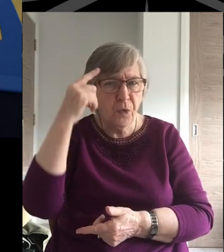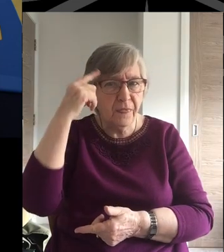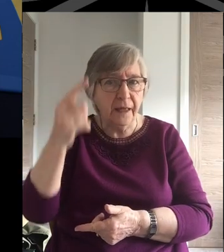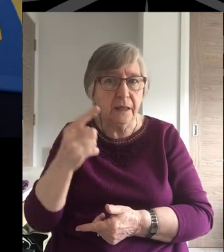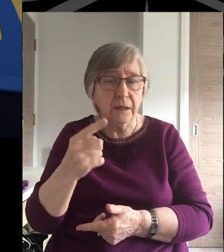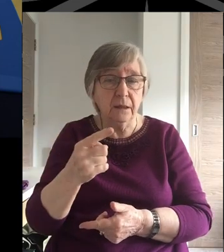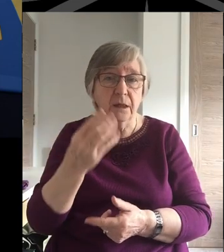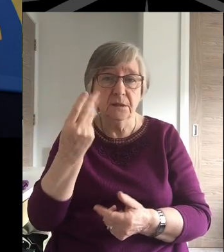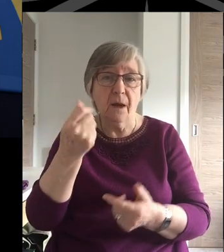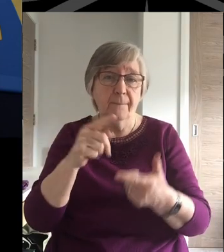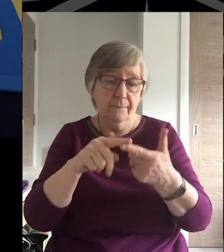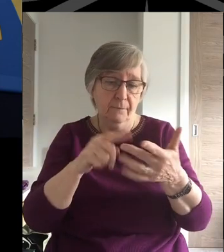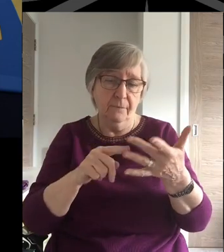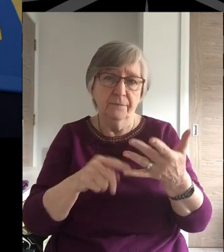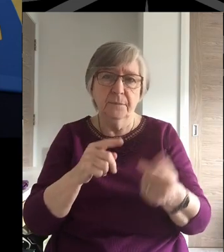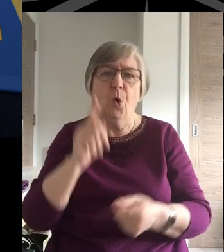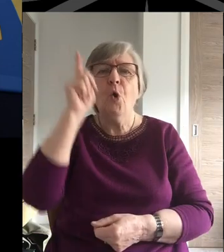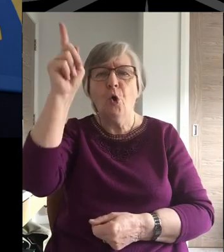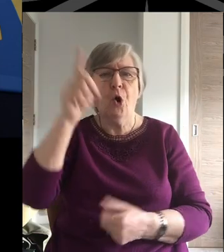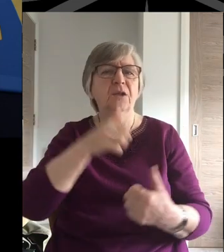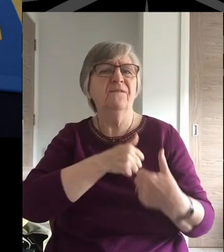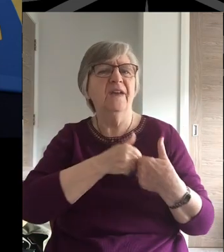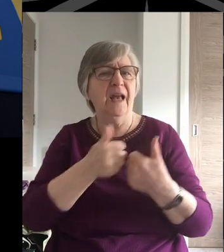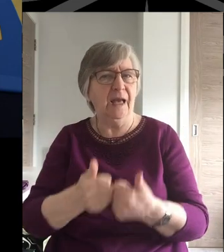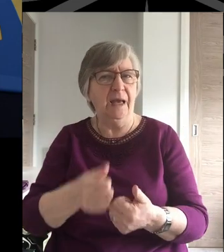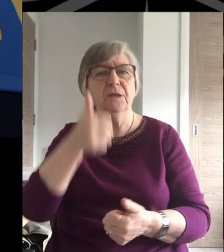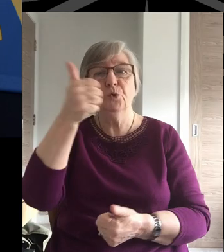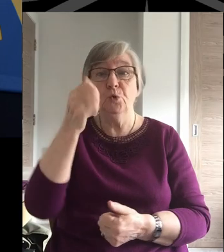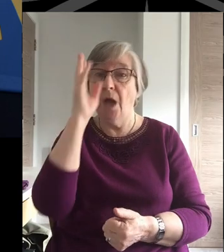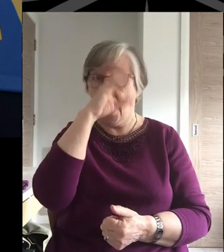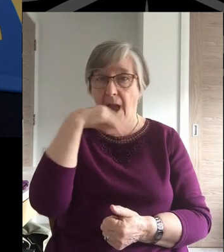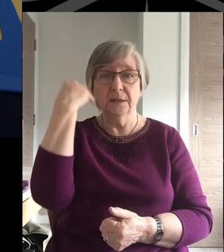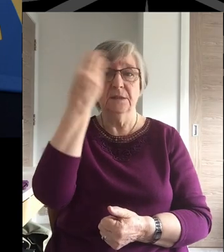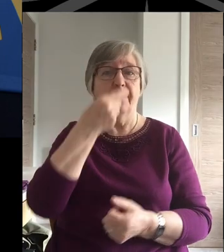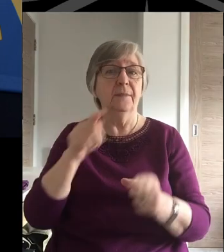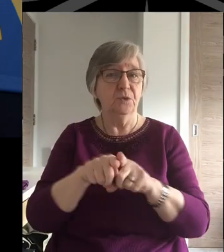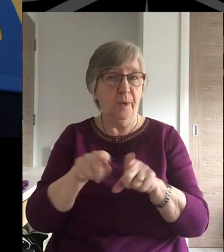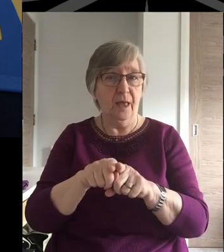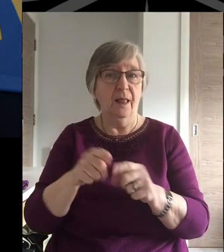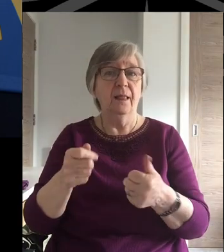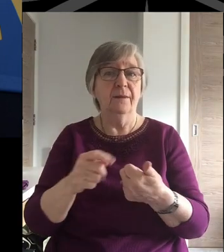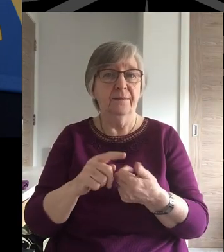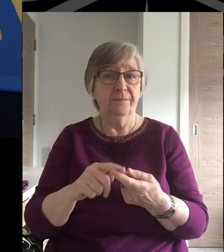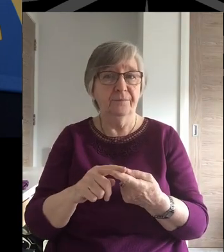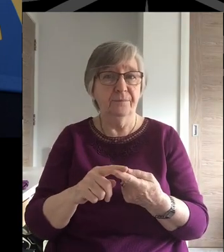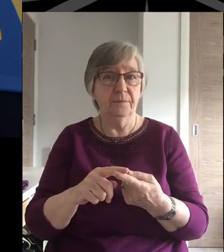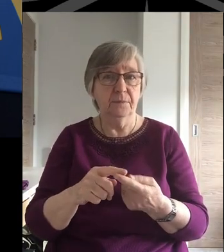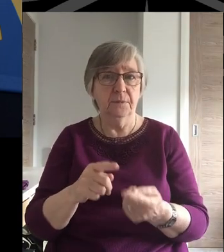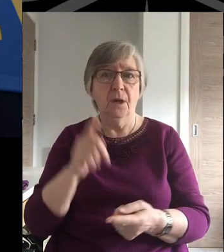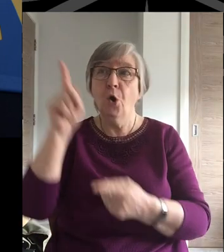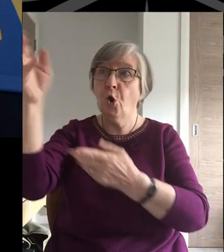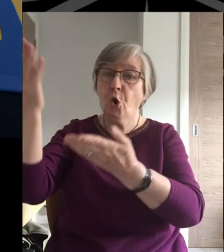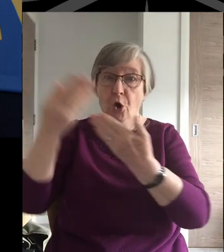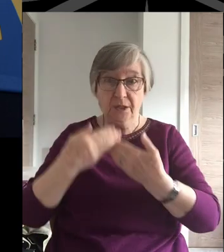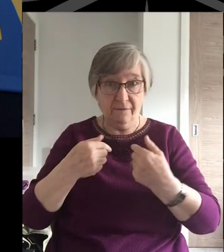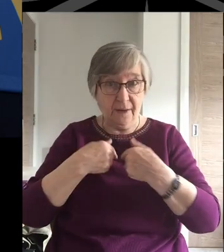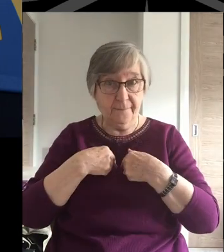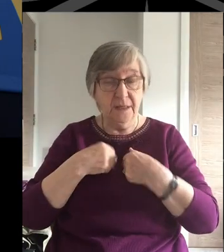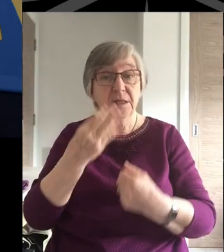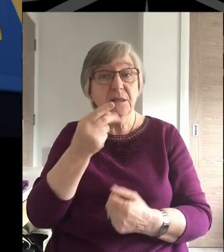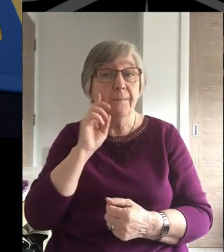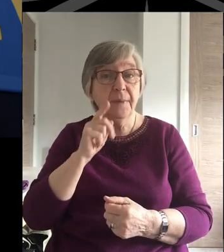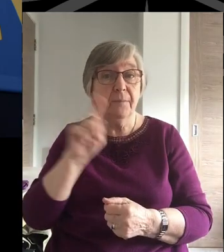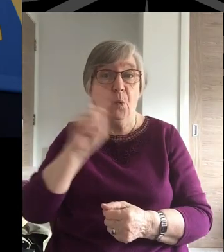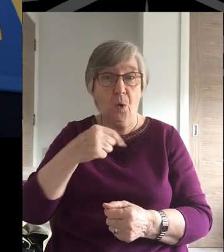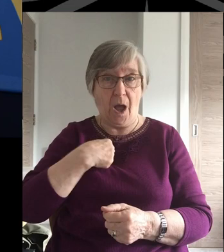these: God is very kind and good and handsome too. God has given me and some people what